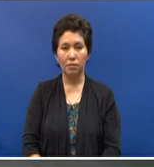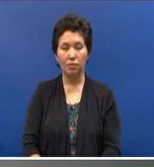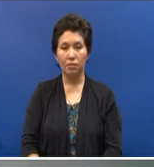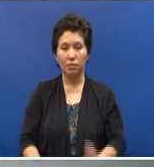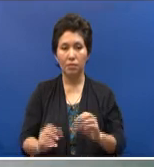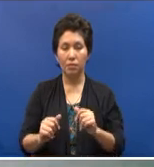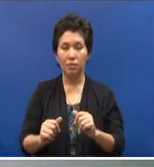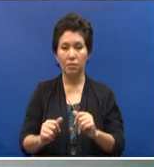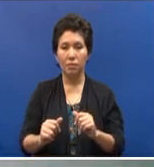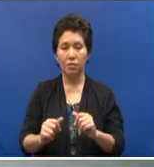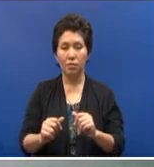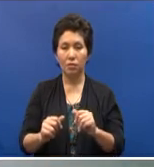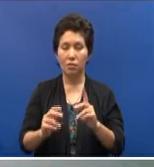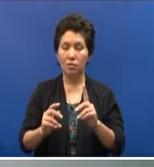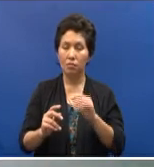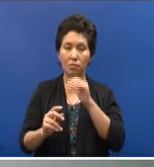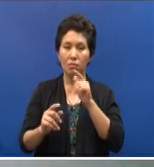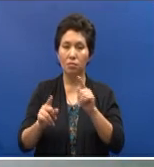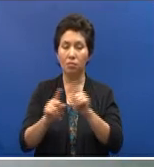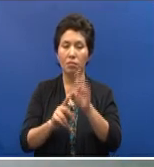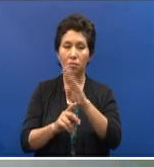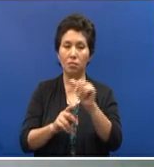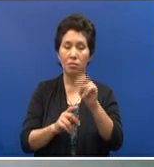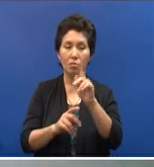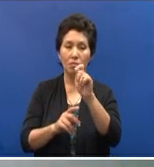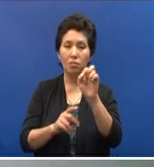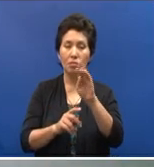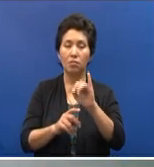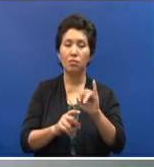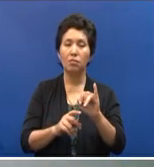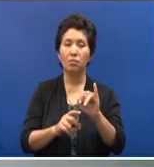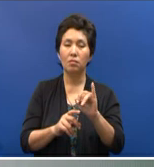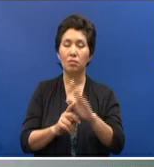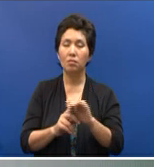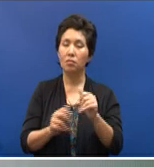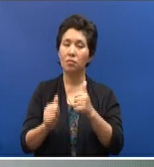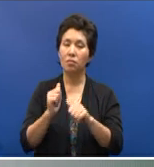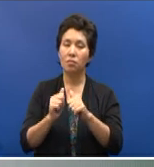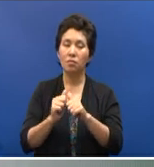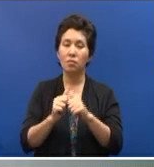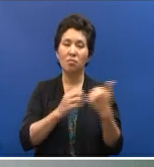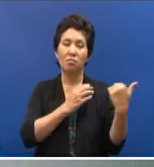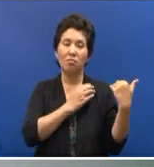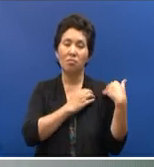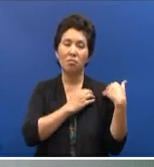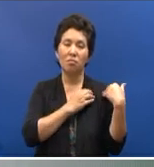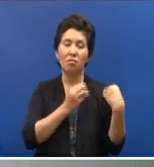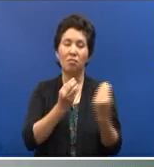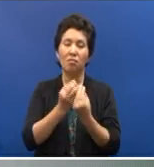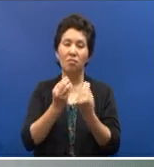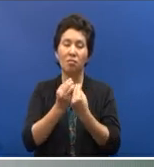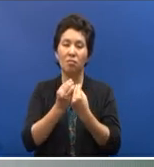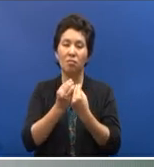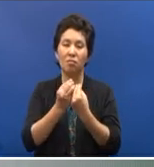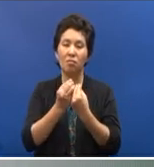Okay, so unlike bands and tribes which function more along kinship